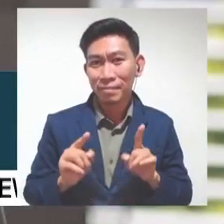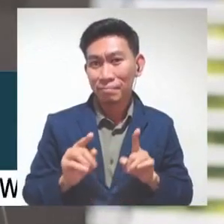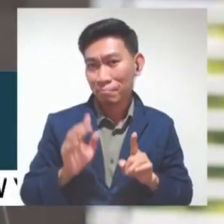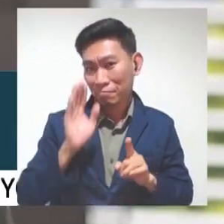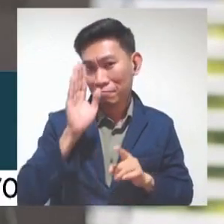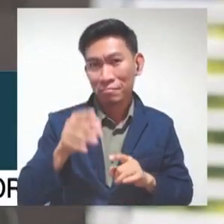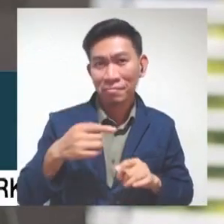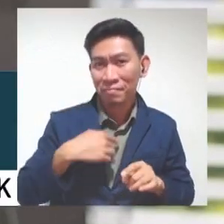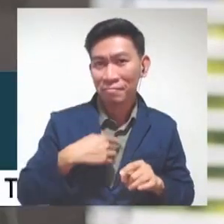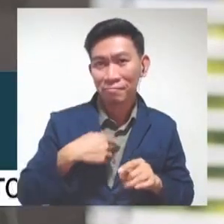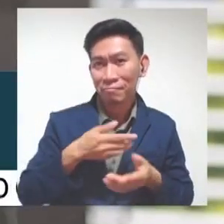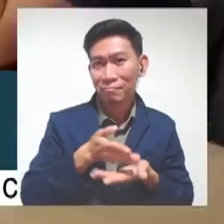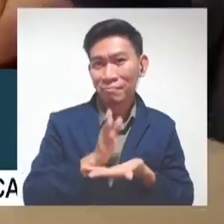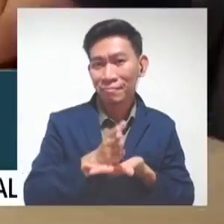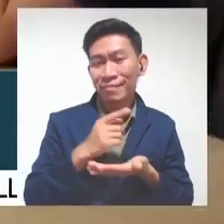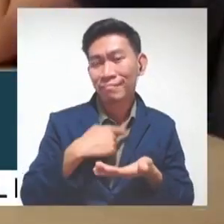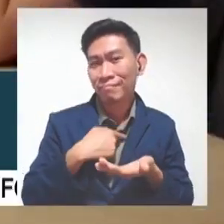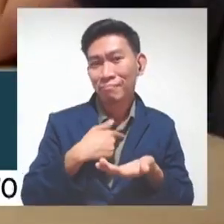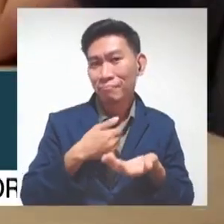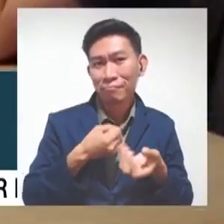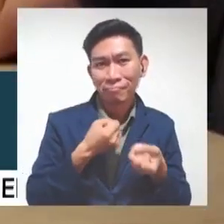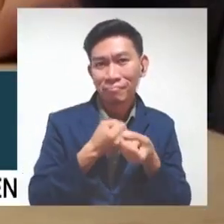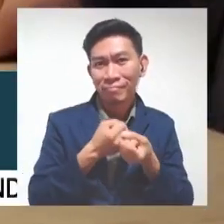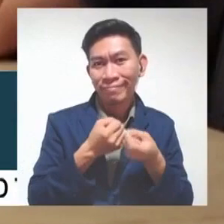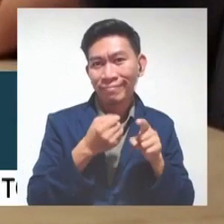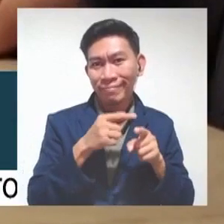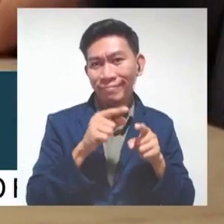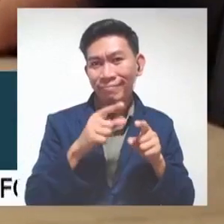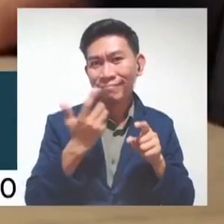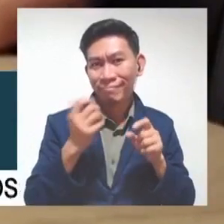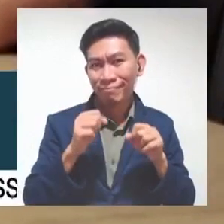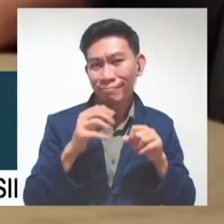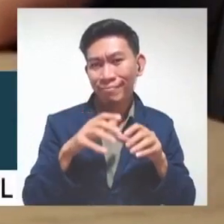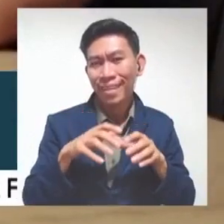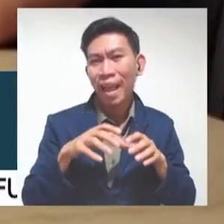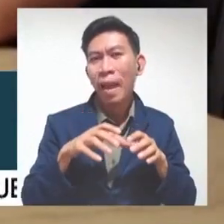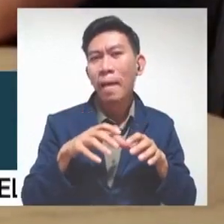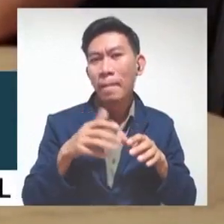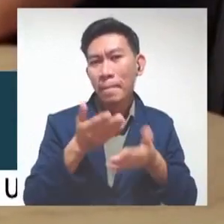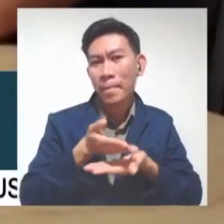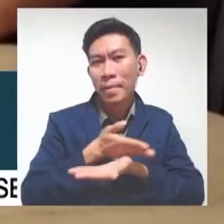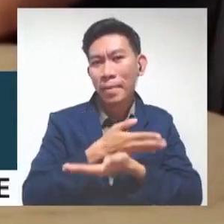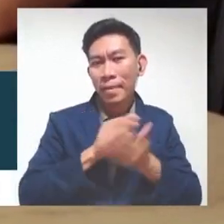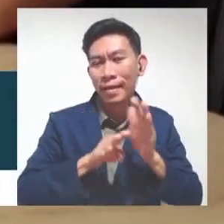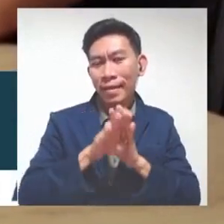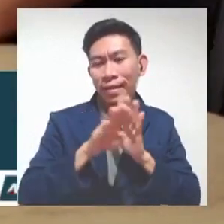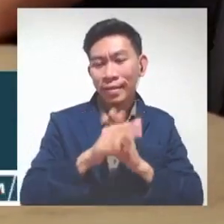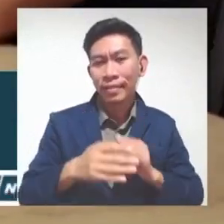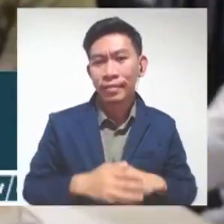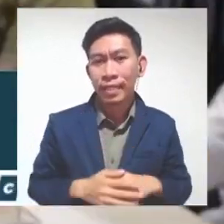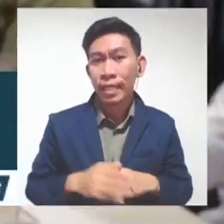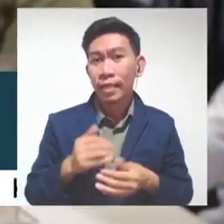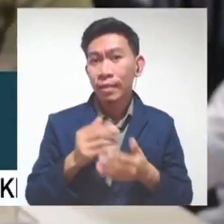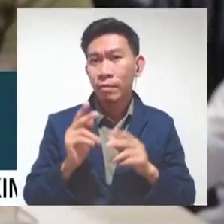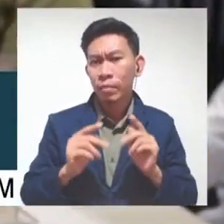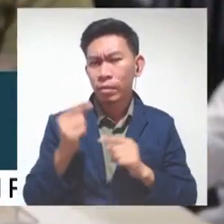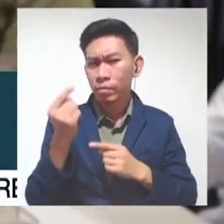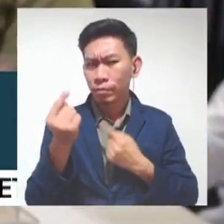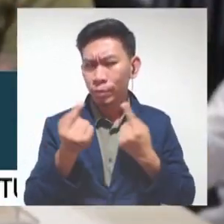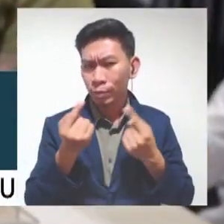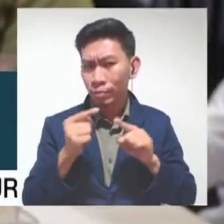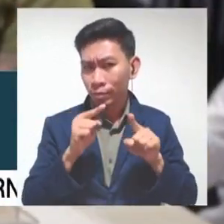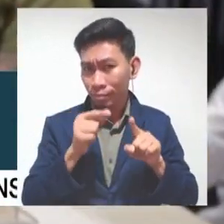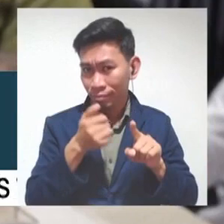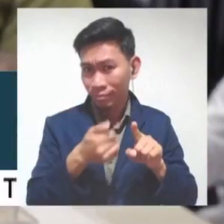help Dictador take over the world. Some might be concerned about AI bots like Mika taking over the world of